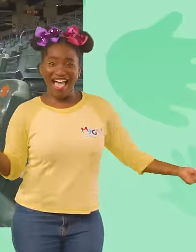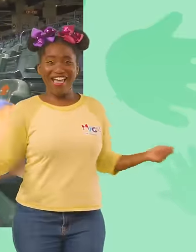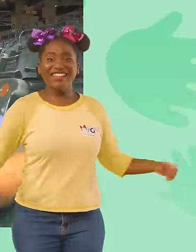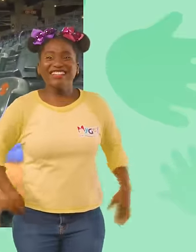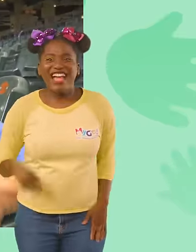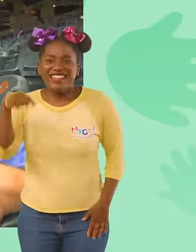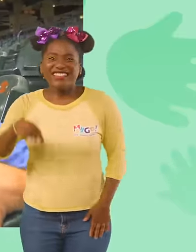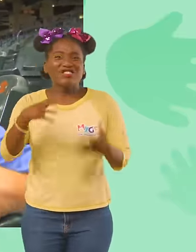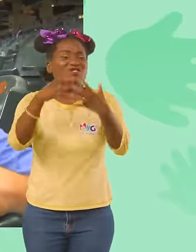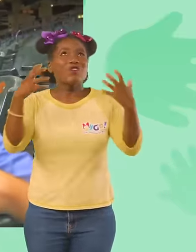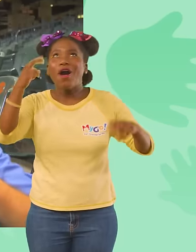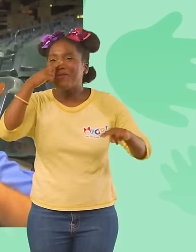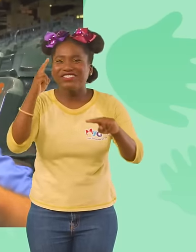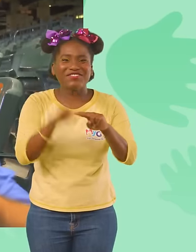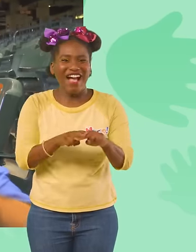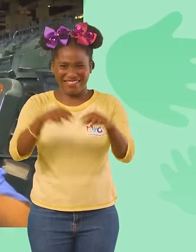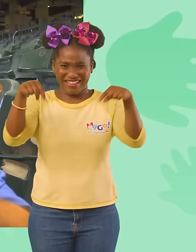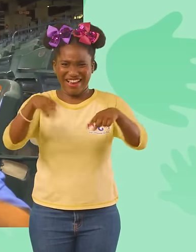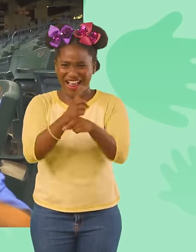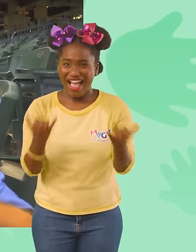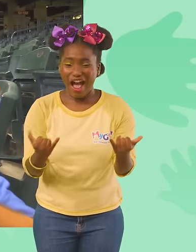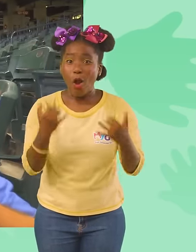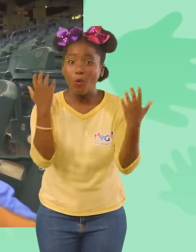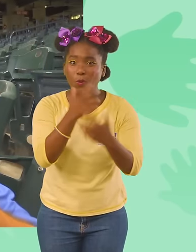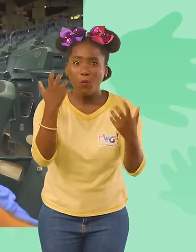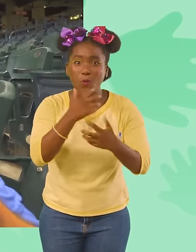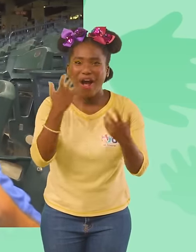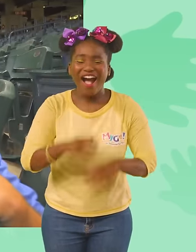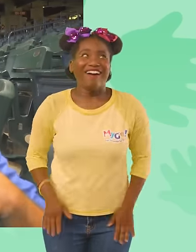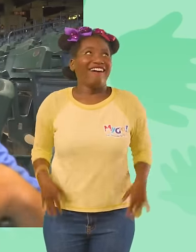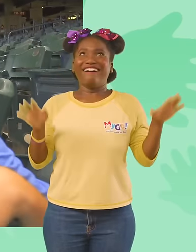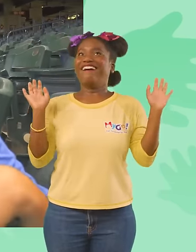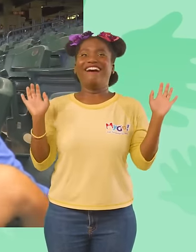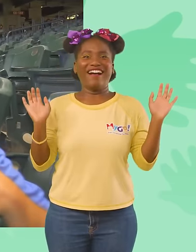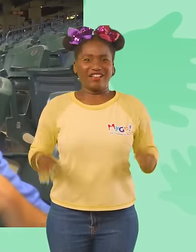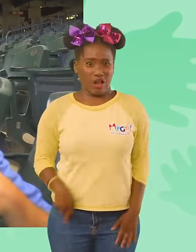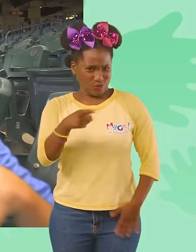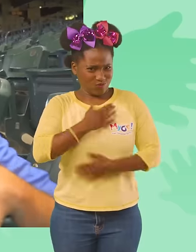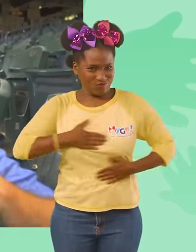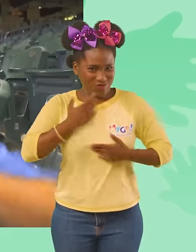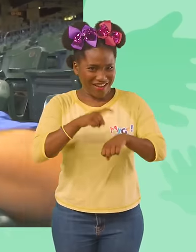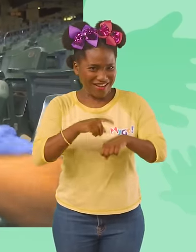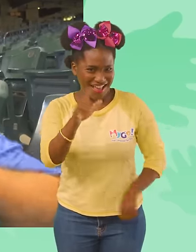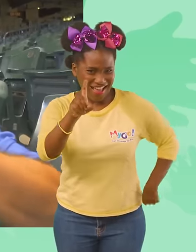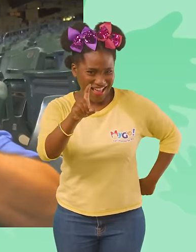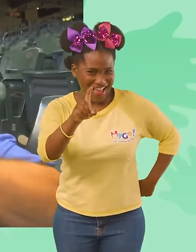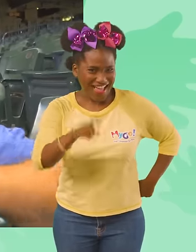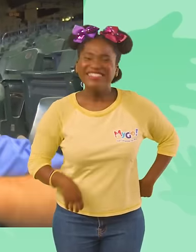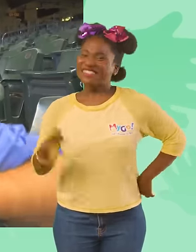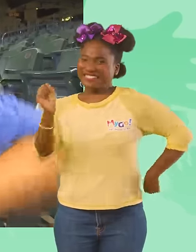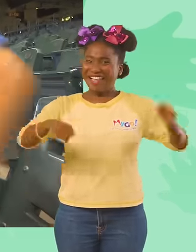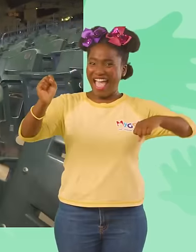This is so much fun being here. Oh, jeez. Are you having fun?